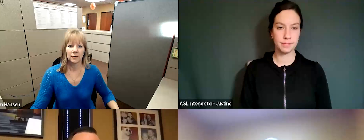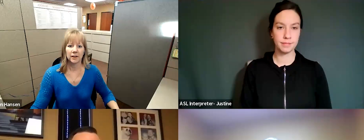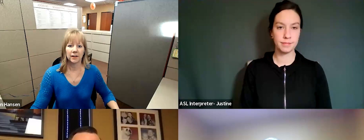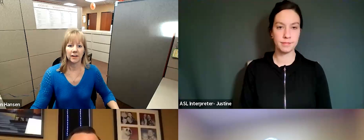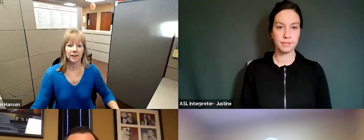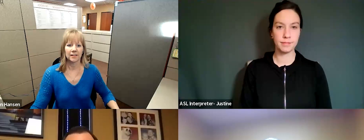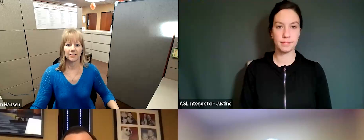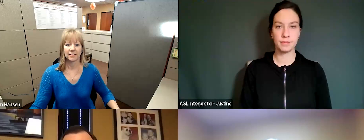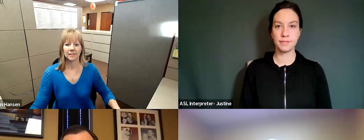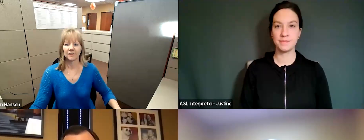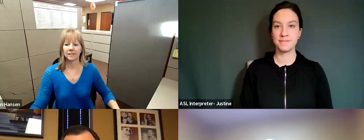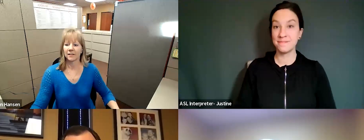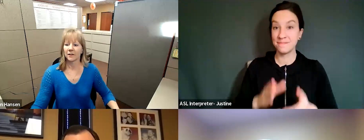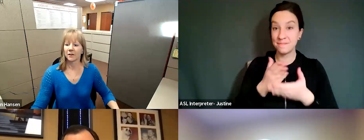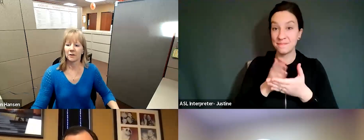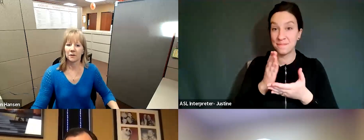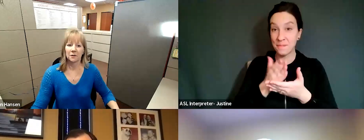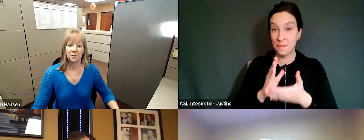Okay.